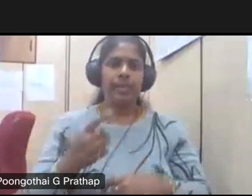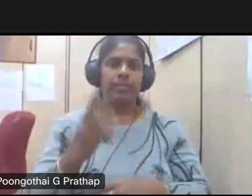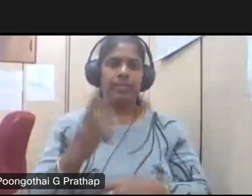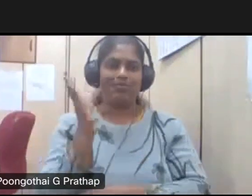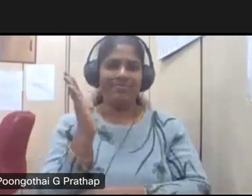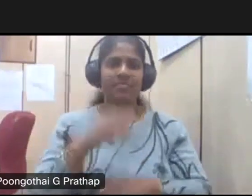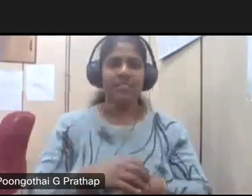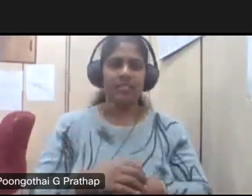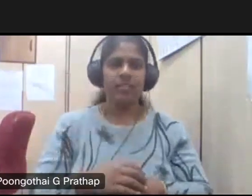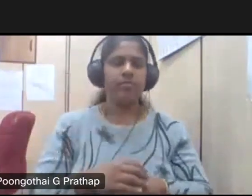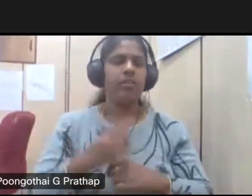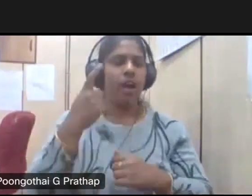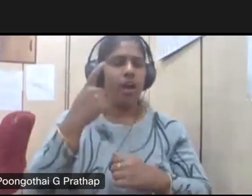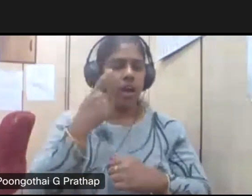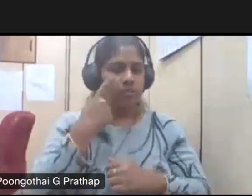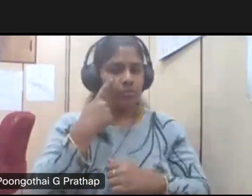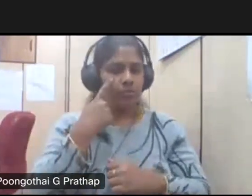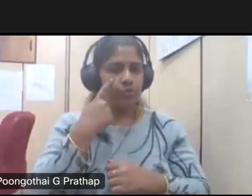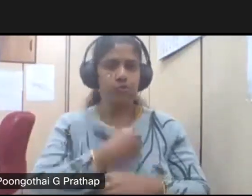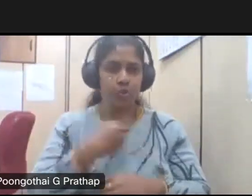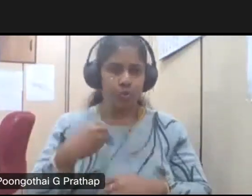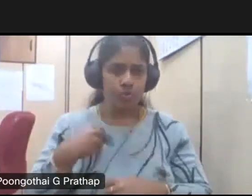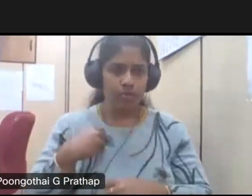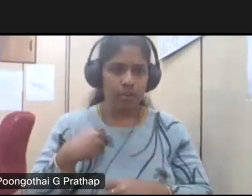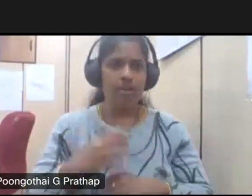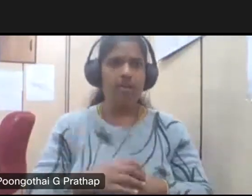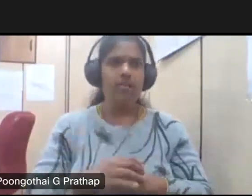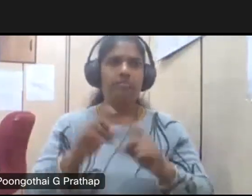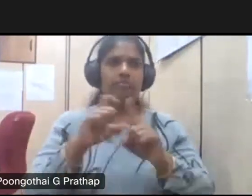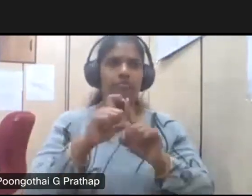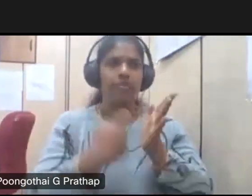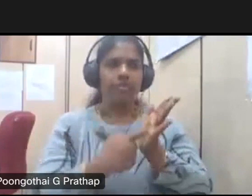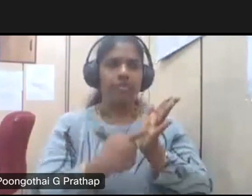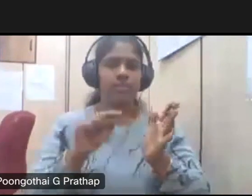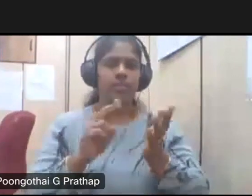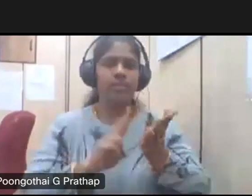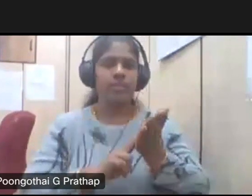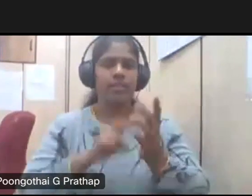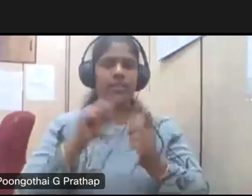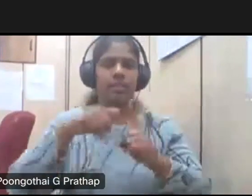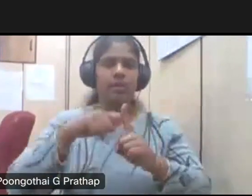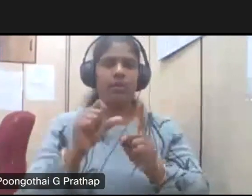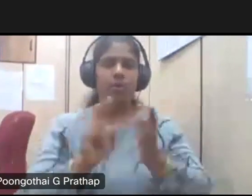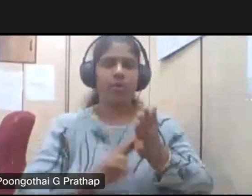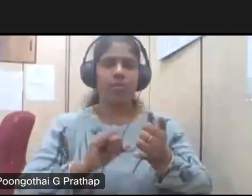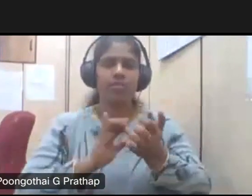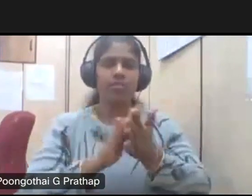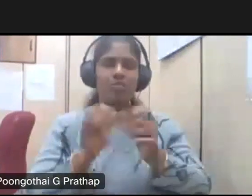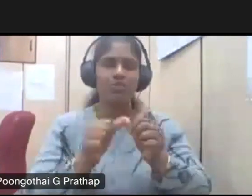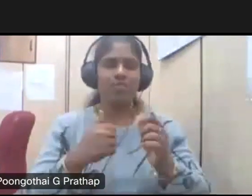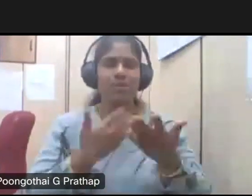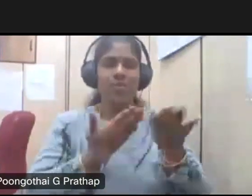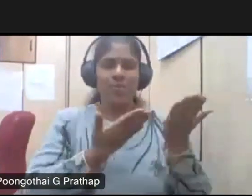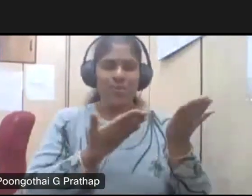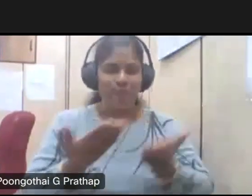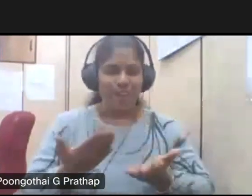an ophthalmologist, Dr. Nikun Shah. Warm welcome to you, sir. Thank you very much for being a part